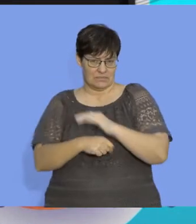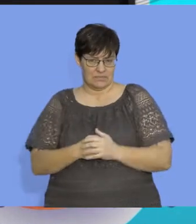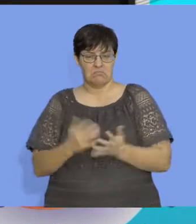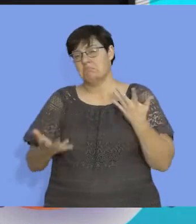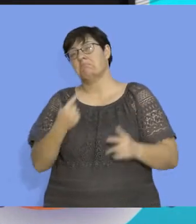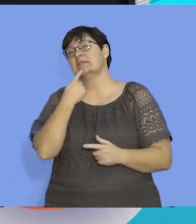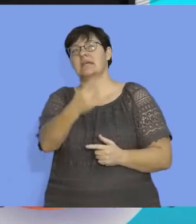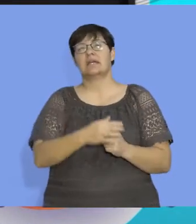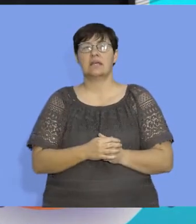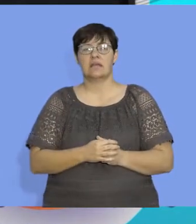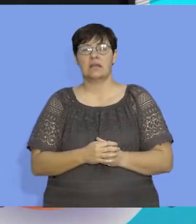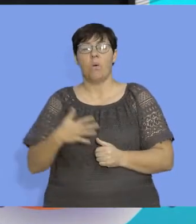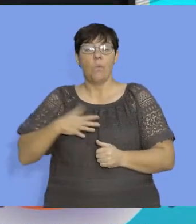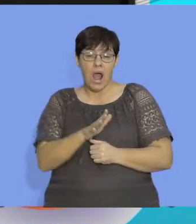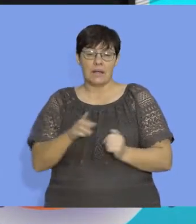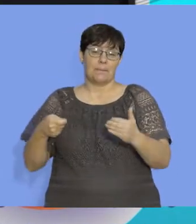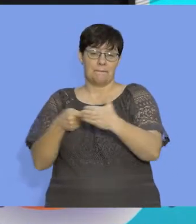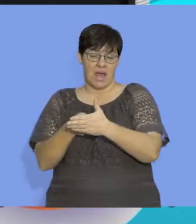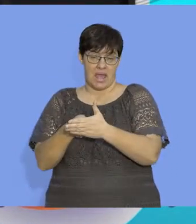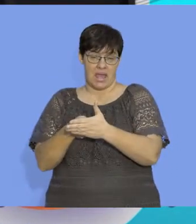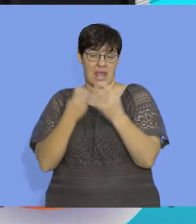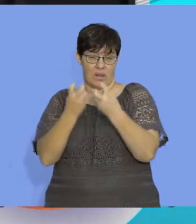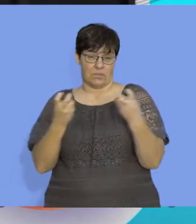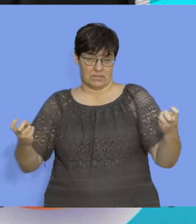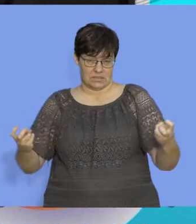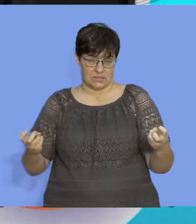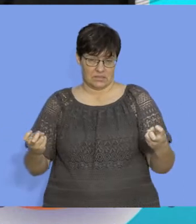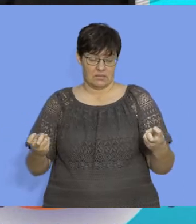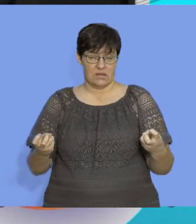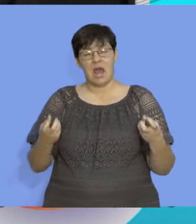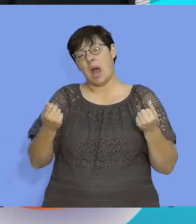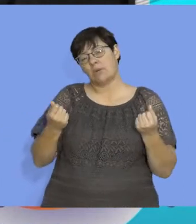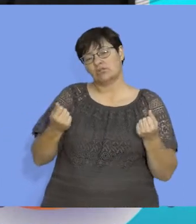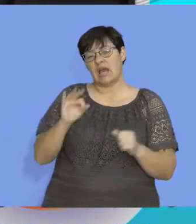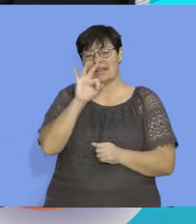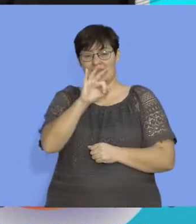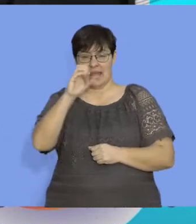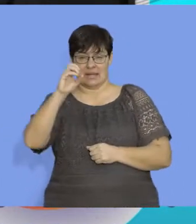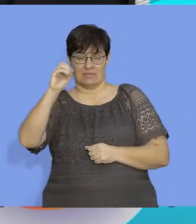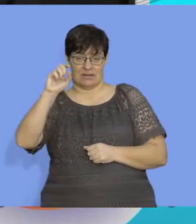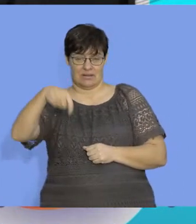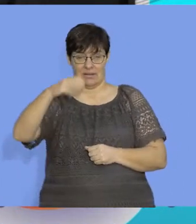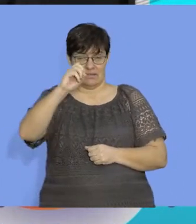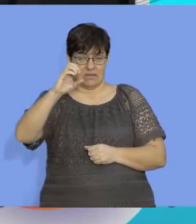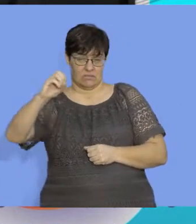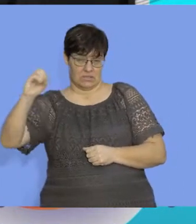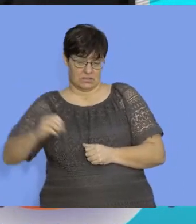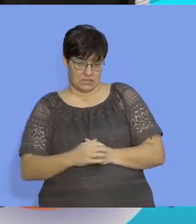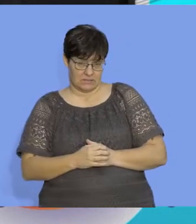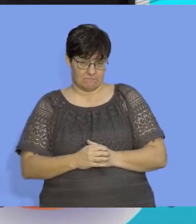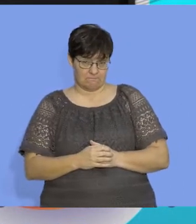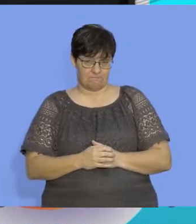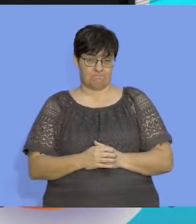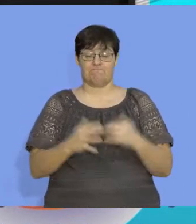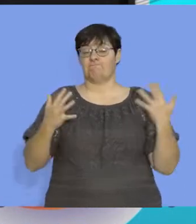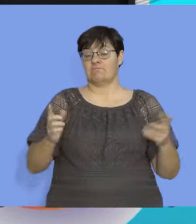we intend purchasing equipment to the value of 300,000 Rand, right? The first